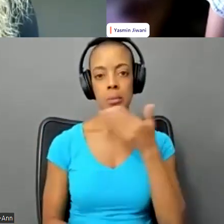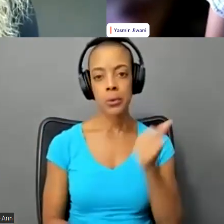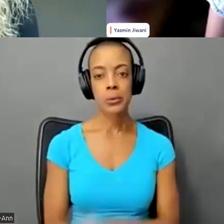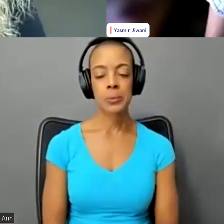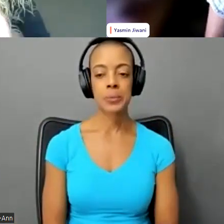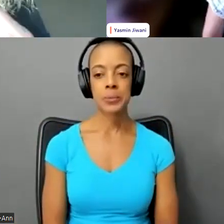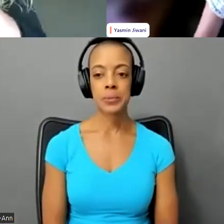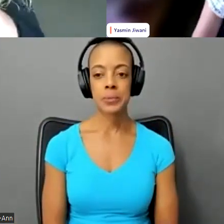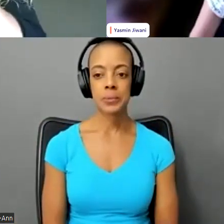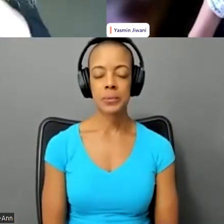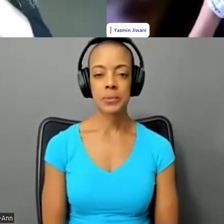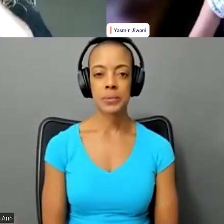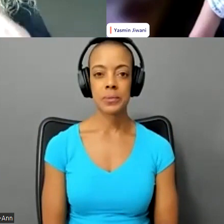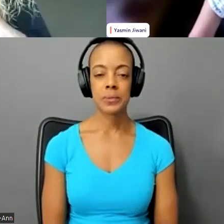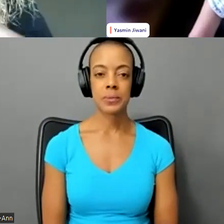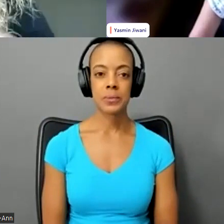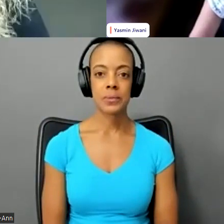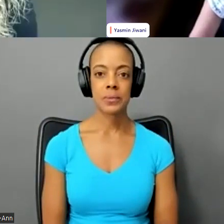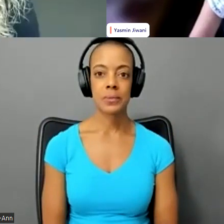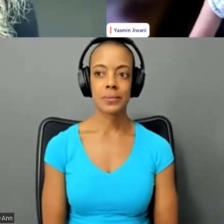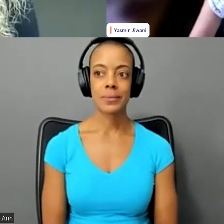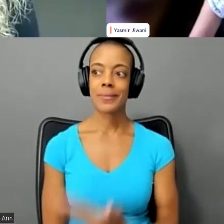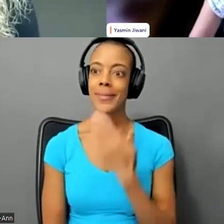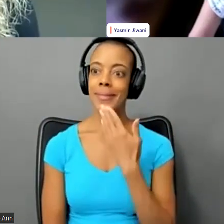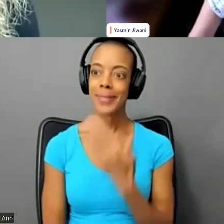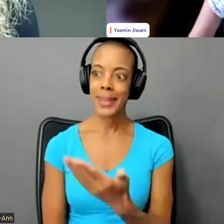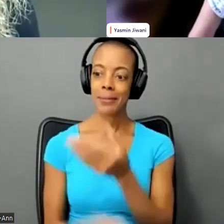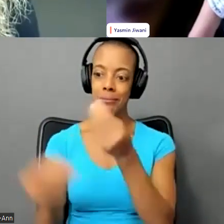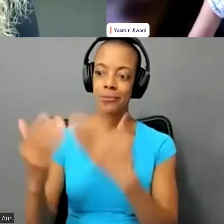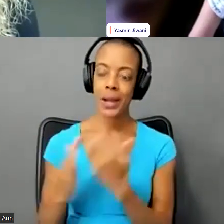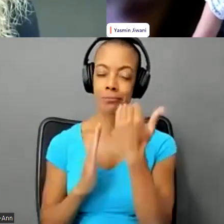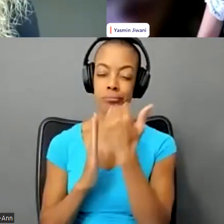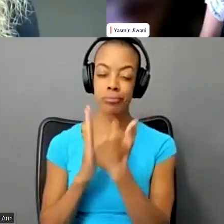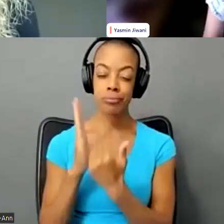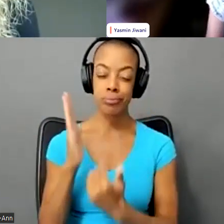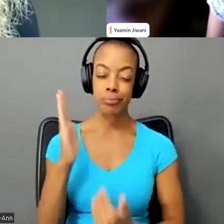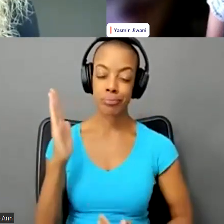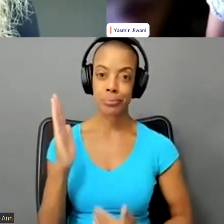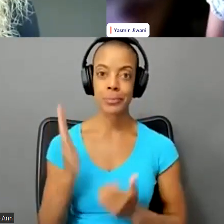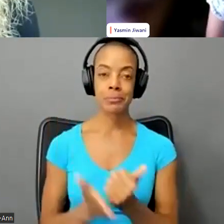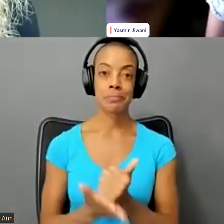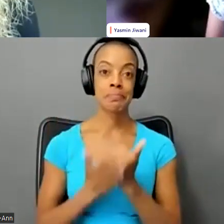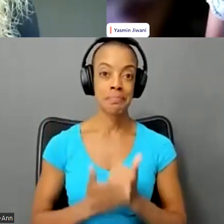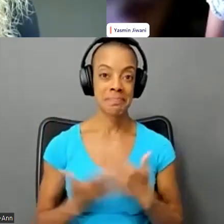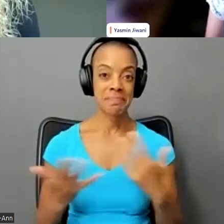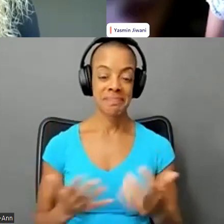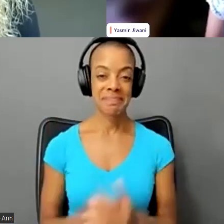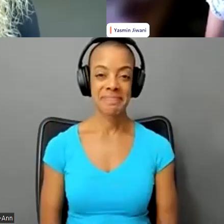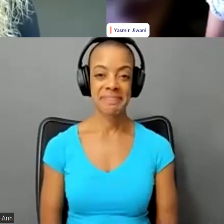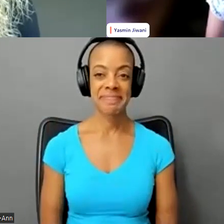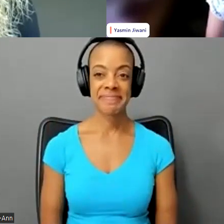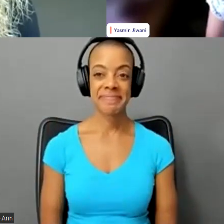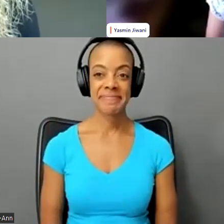Thank you so much for giving access to your list, Jennifer. I know that's so intensely helpful. And I wanted to make space,